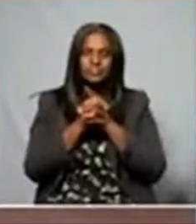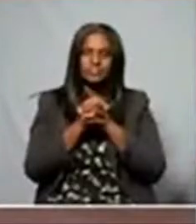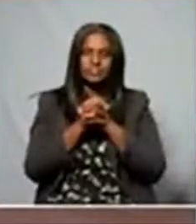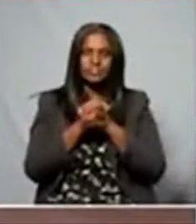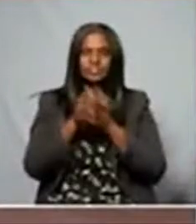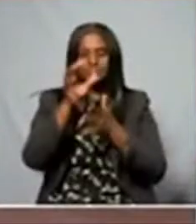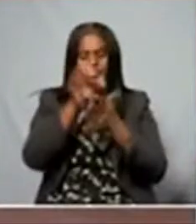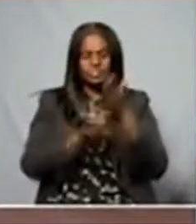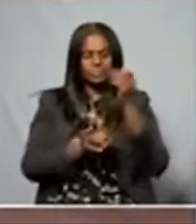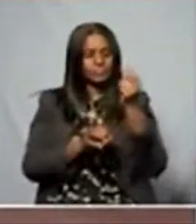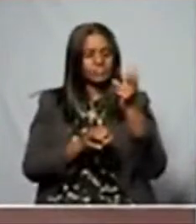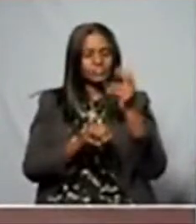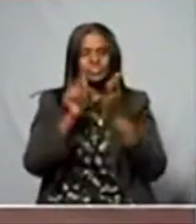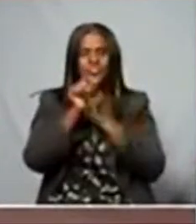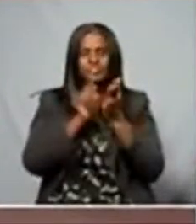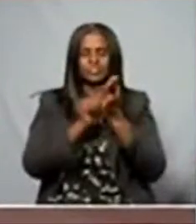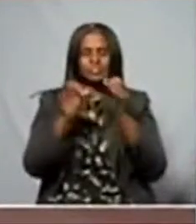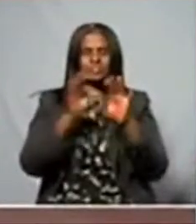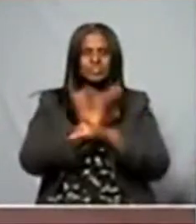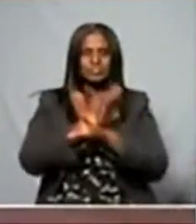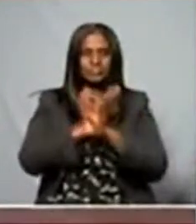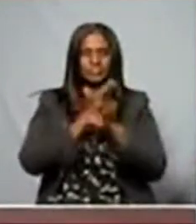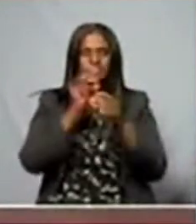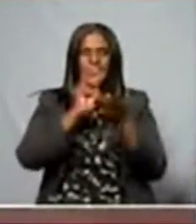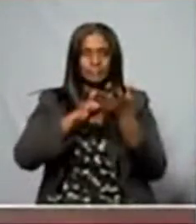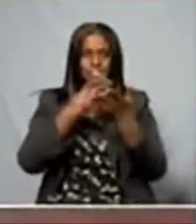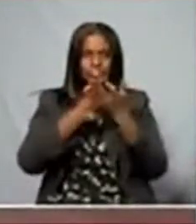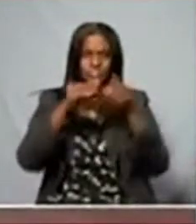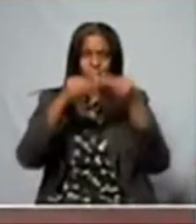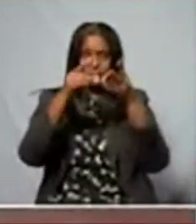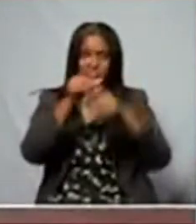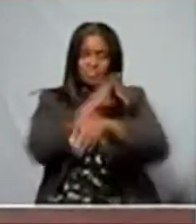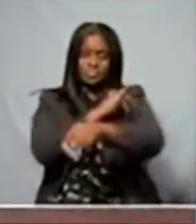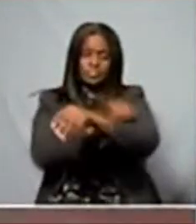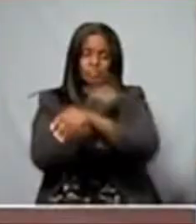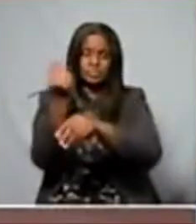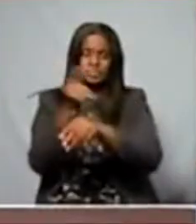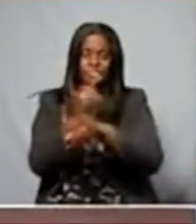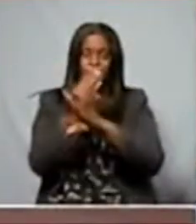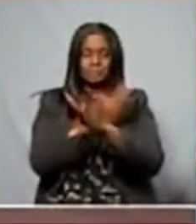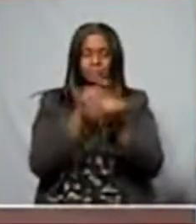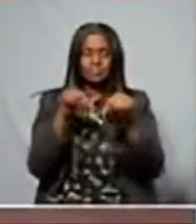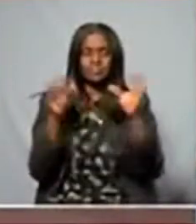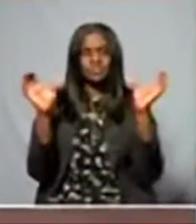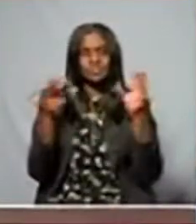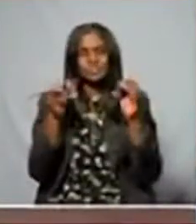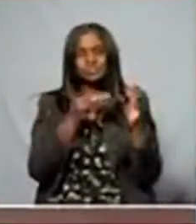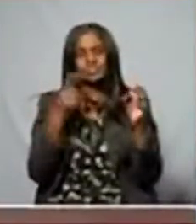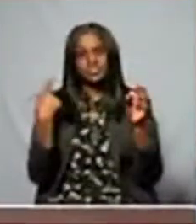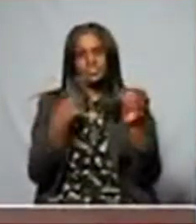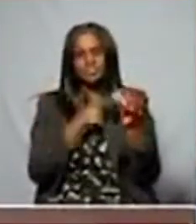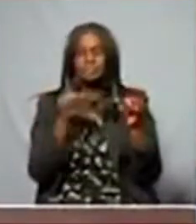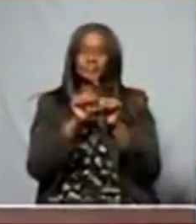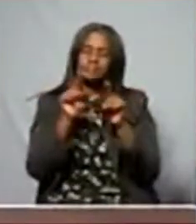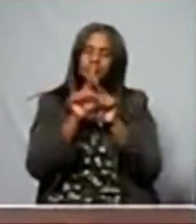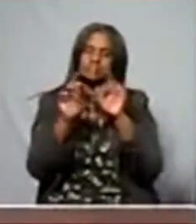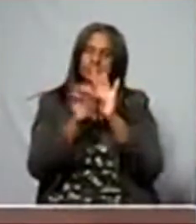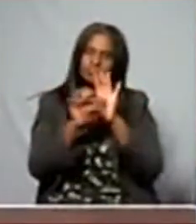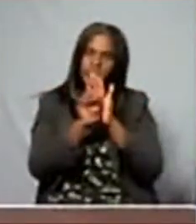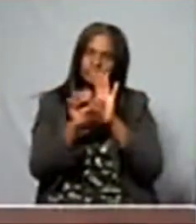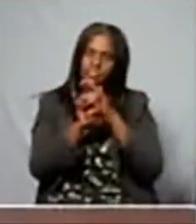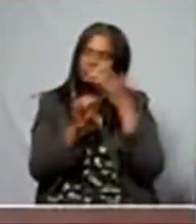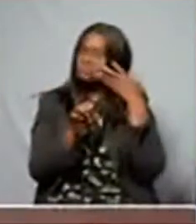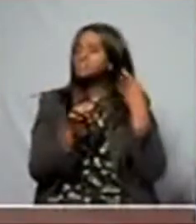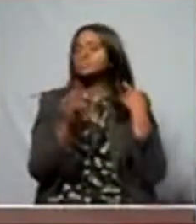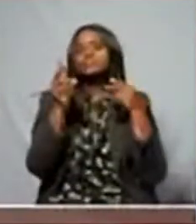A couple of the laws of Zambia witness gives the immunity when appearing before a committee of parliament, such as this one. So